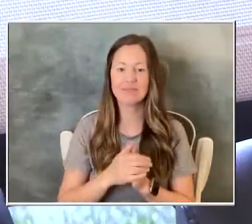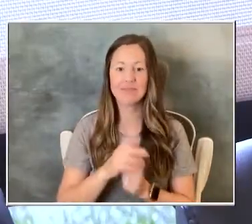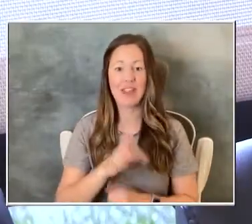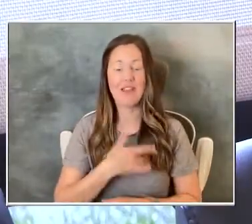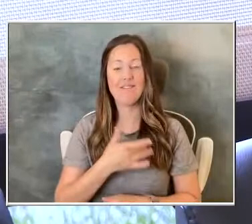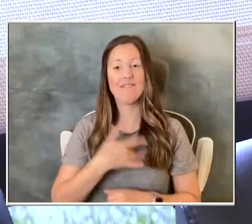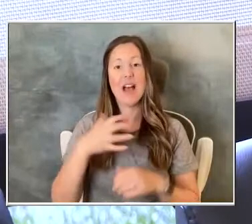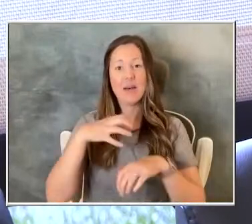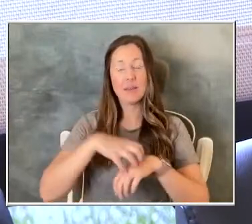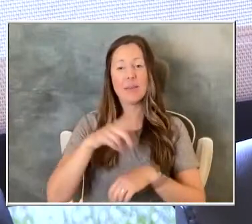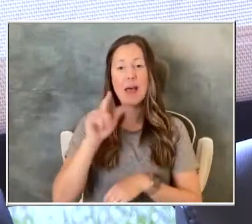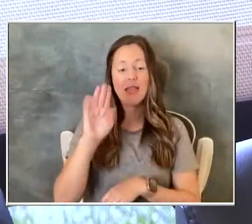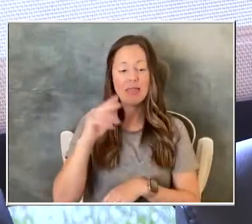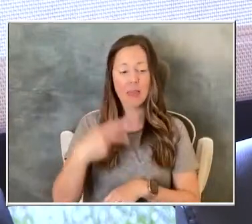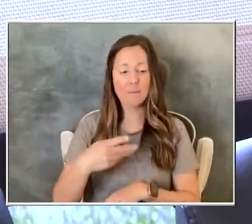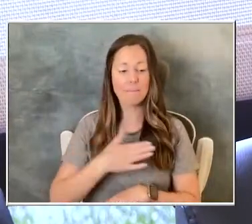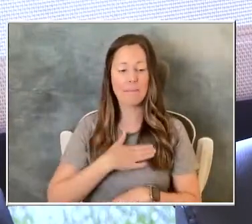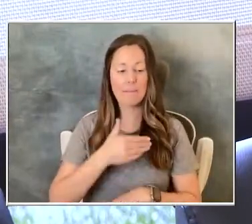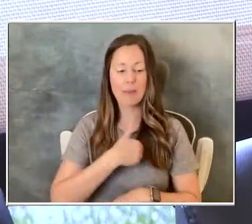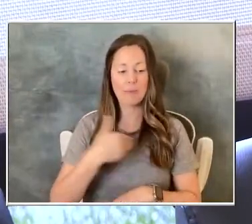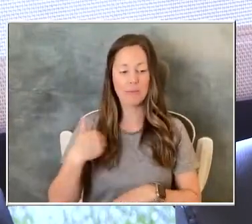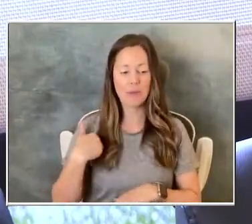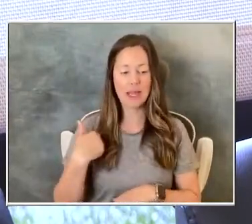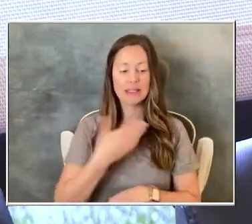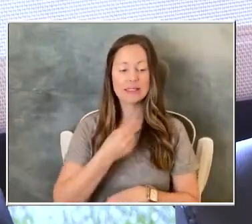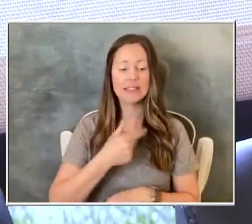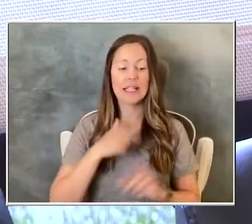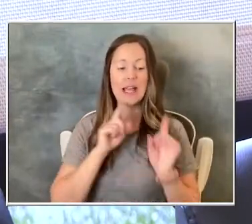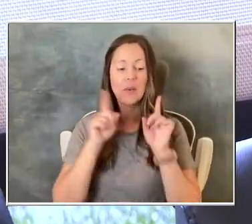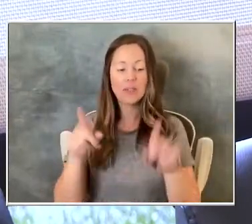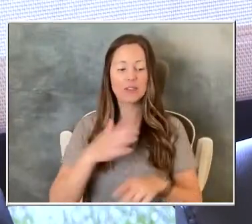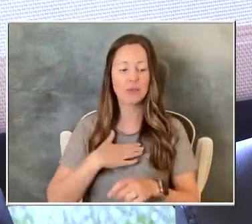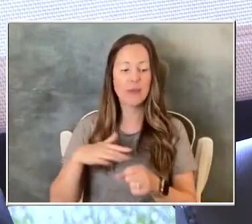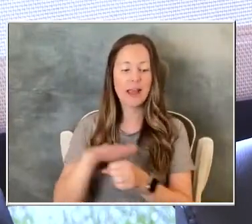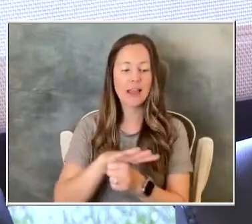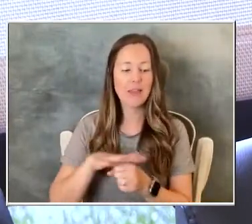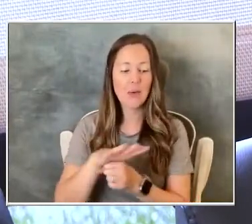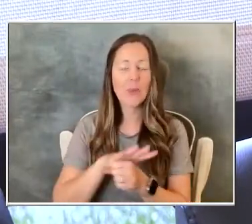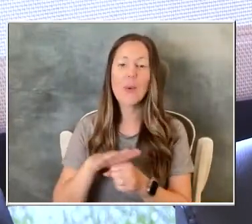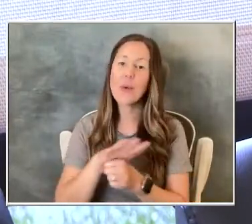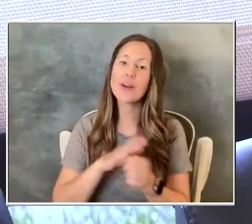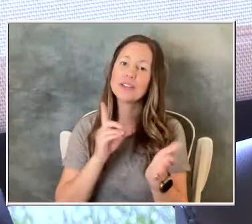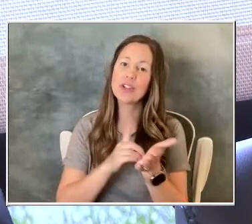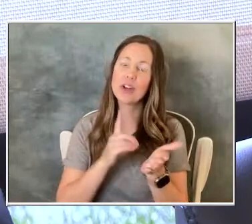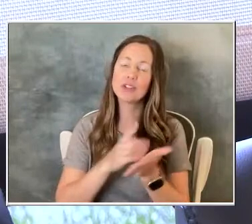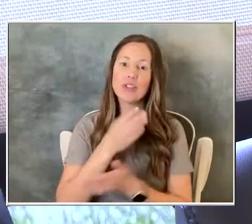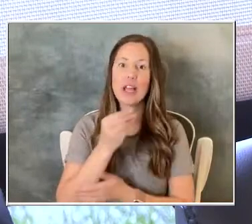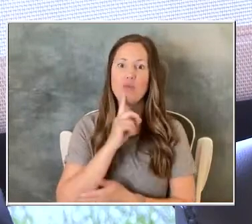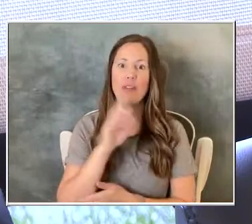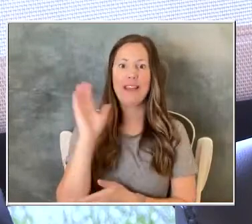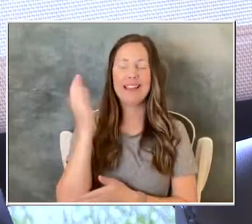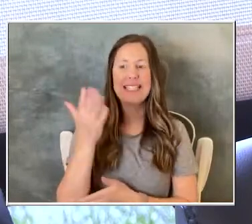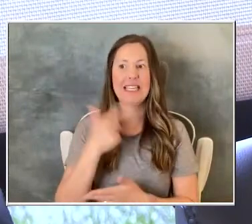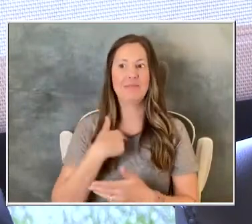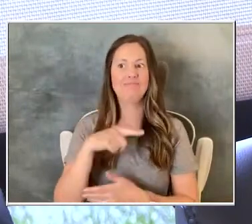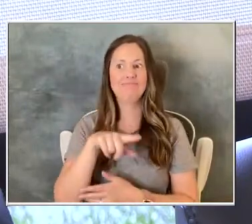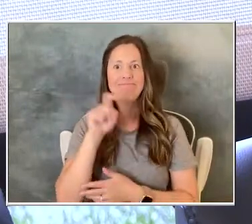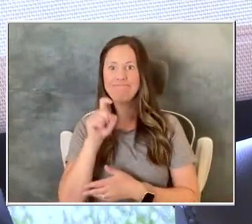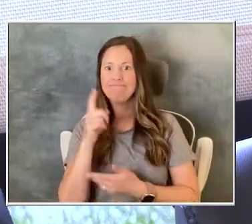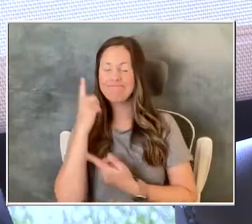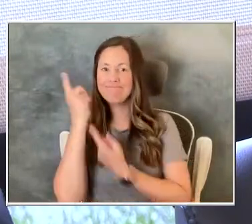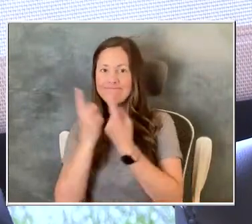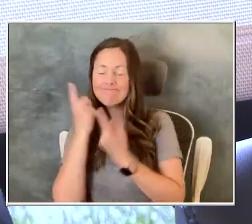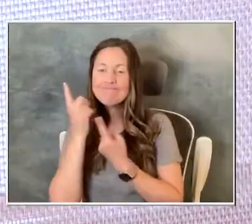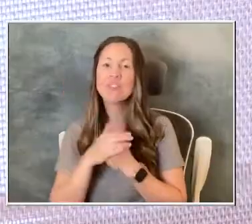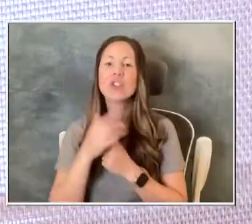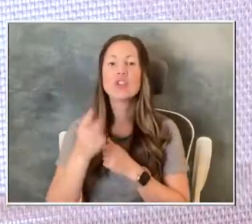breast, and I went to my local doctor, and it did seem to be questionable, so they ran some